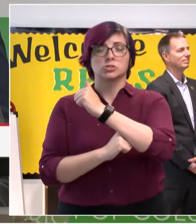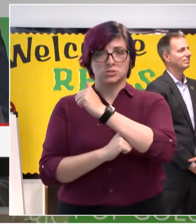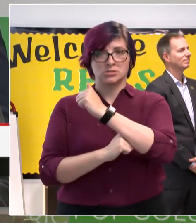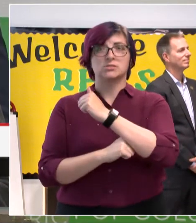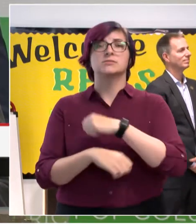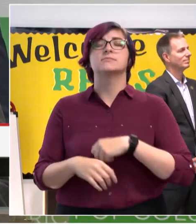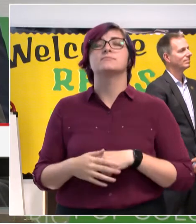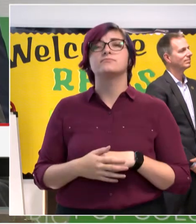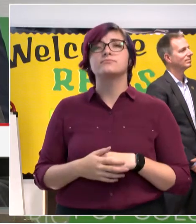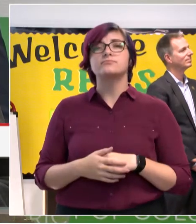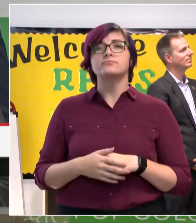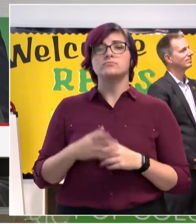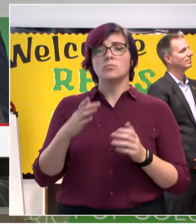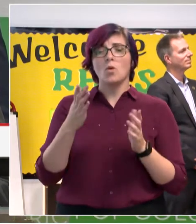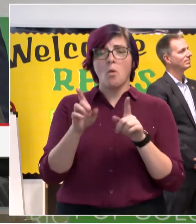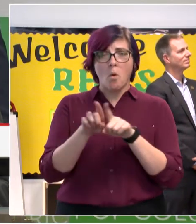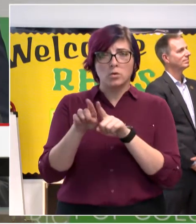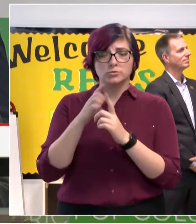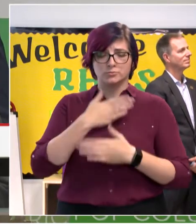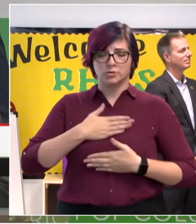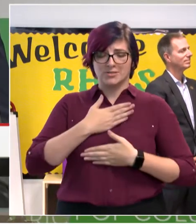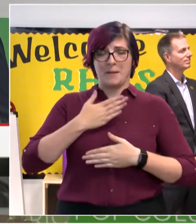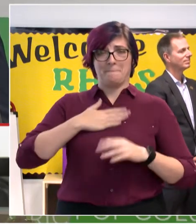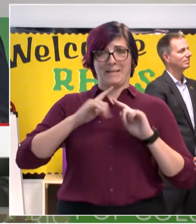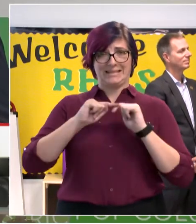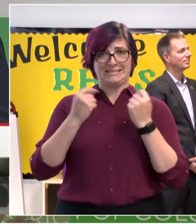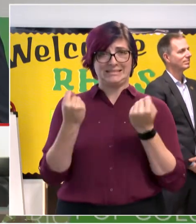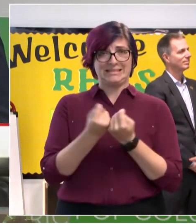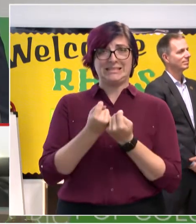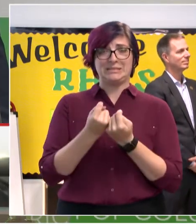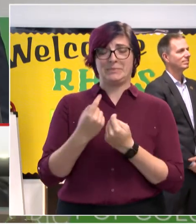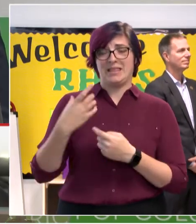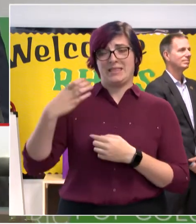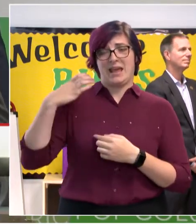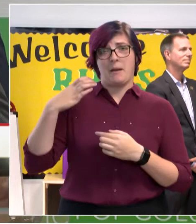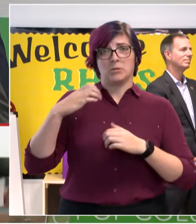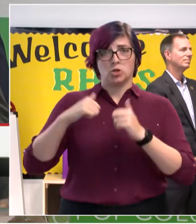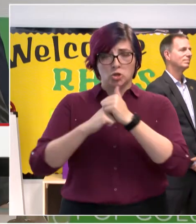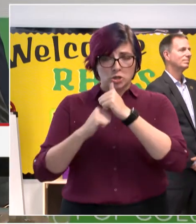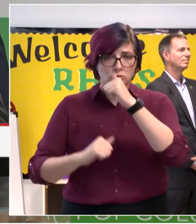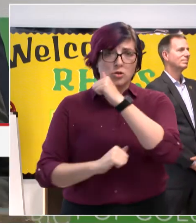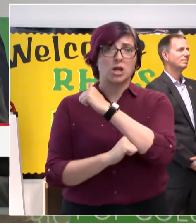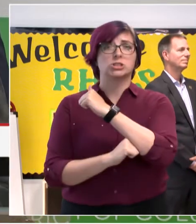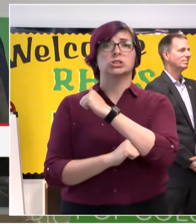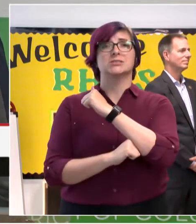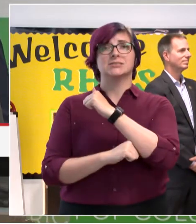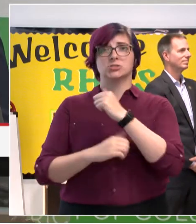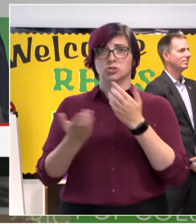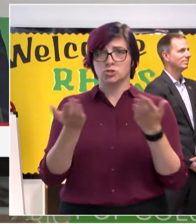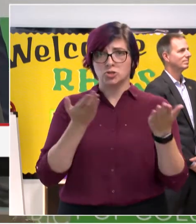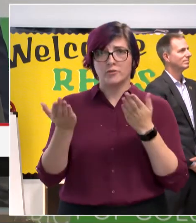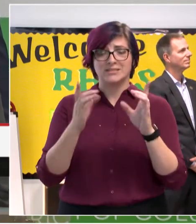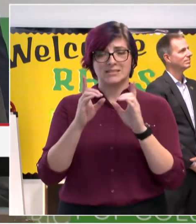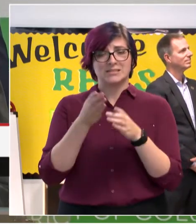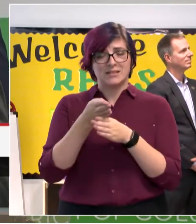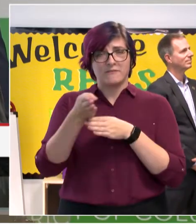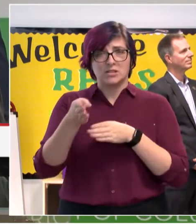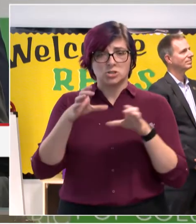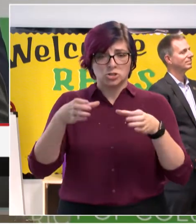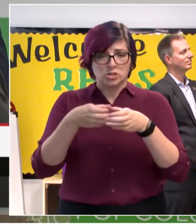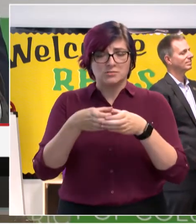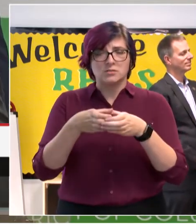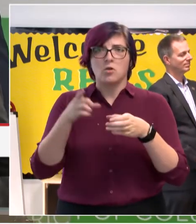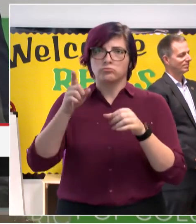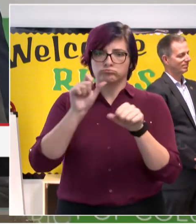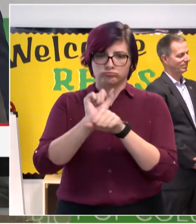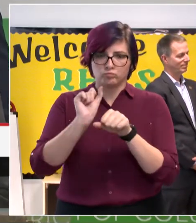have a deep appreciation also goes to my team in the Capital Construction Services Division for your continued hard work on this